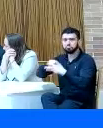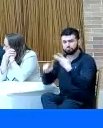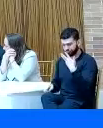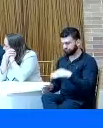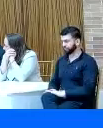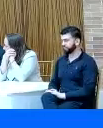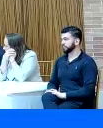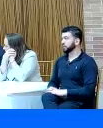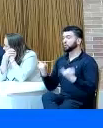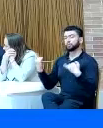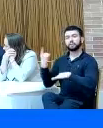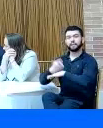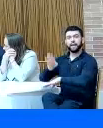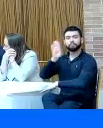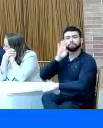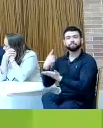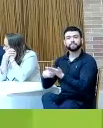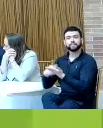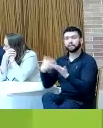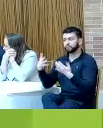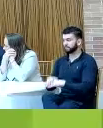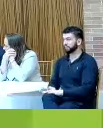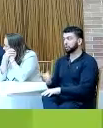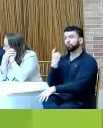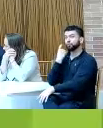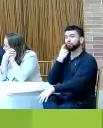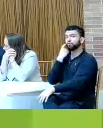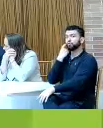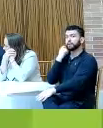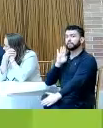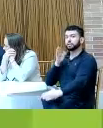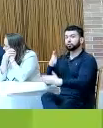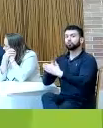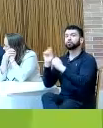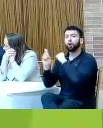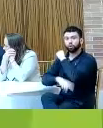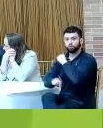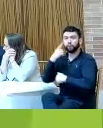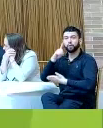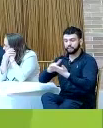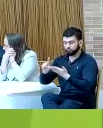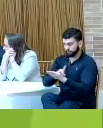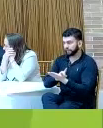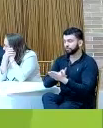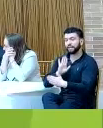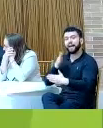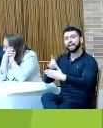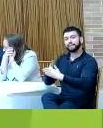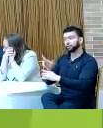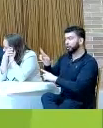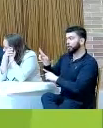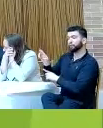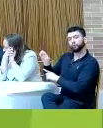I am going to be discussing a recent charge of discrimination by Hud against a realtor to try